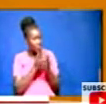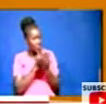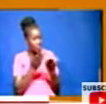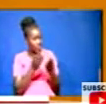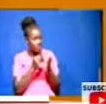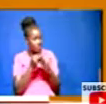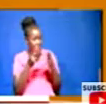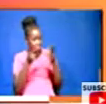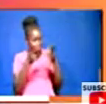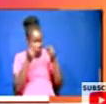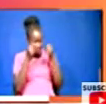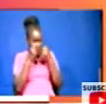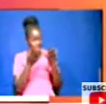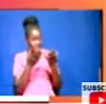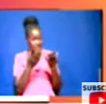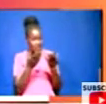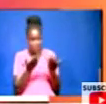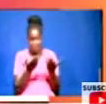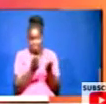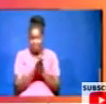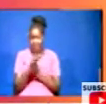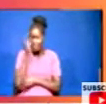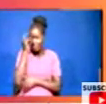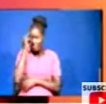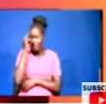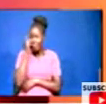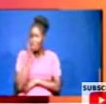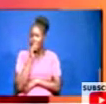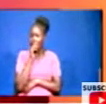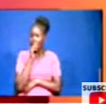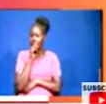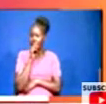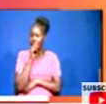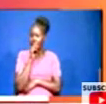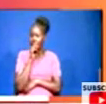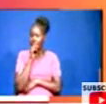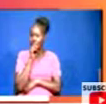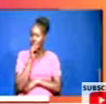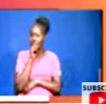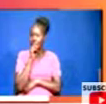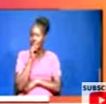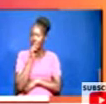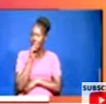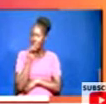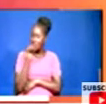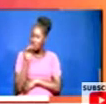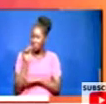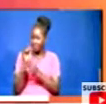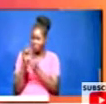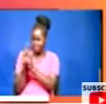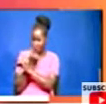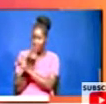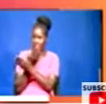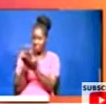I think There is a kind of a difference, in